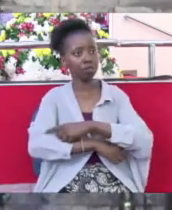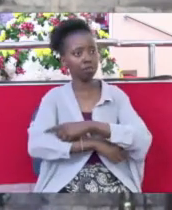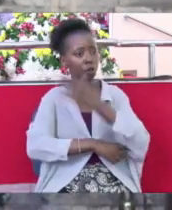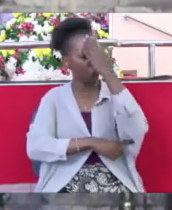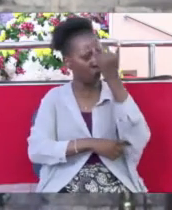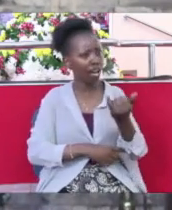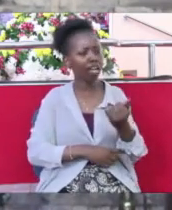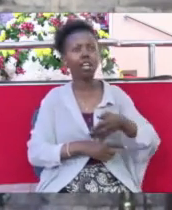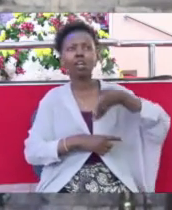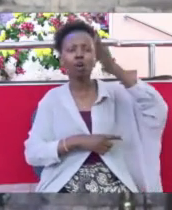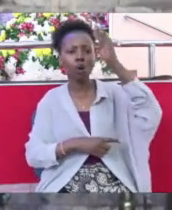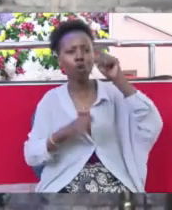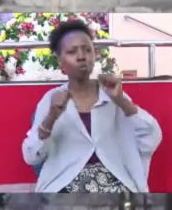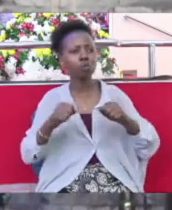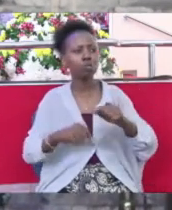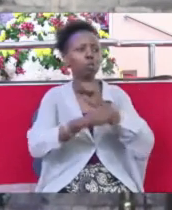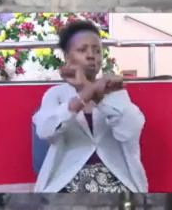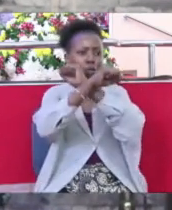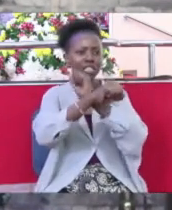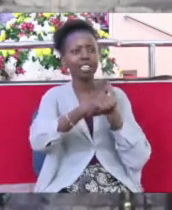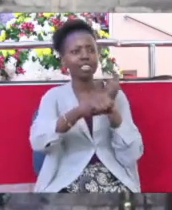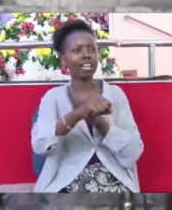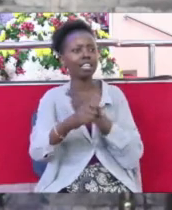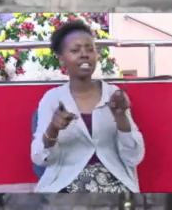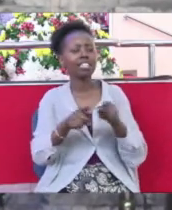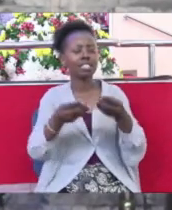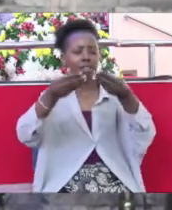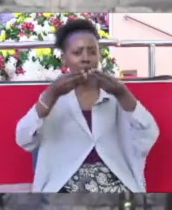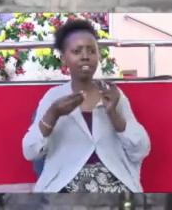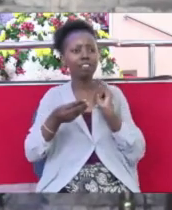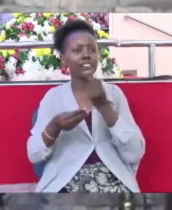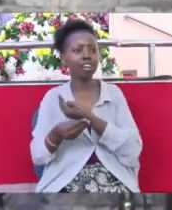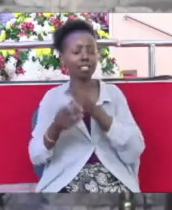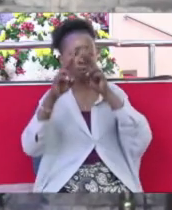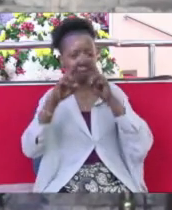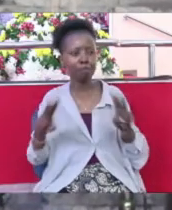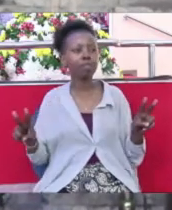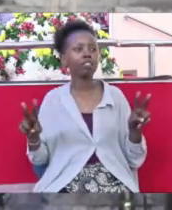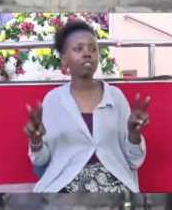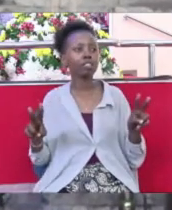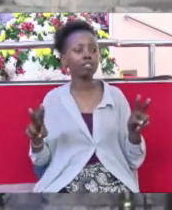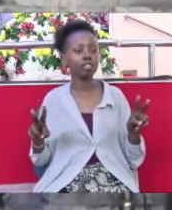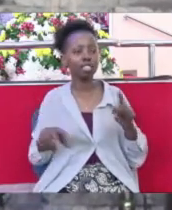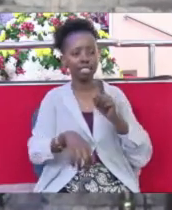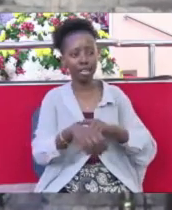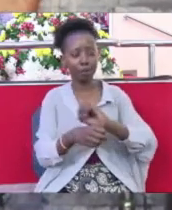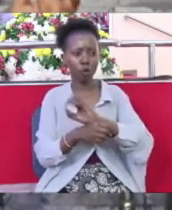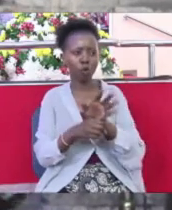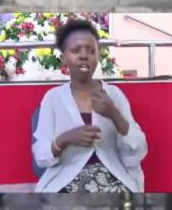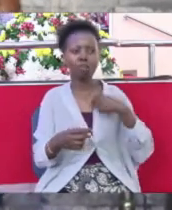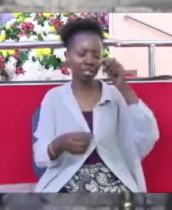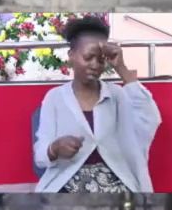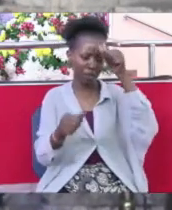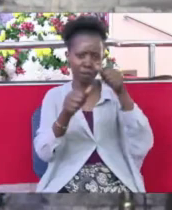was able to preserve us, to protect us, to provide for us, and to bless us with his peace. Ya kwamba Mungu alituhifadhi na akatupania na akatupatia amani yake. And I remember his message